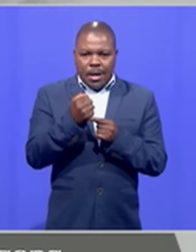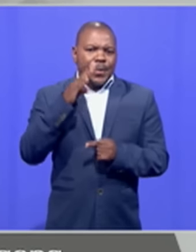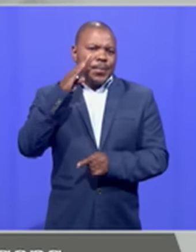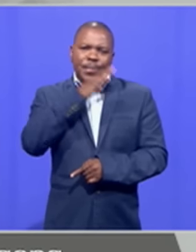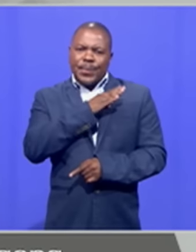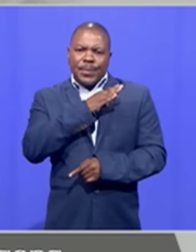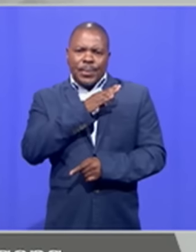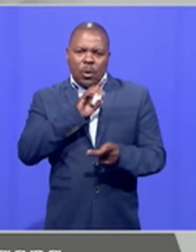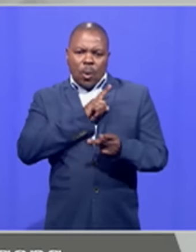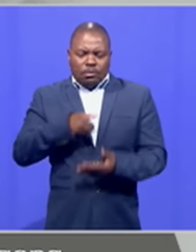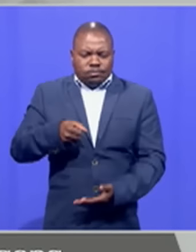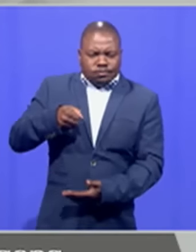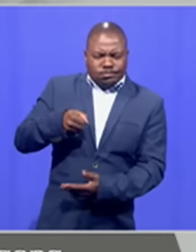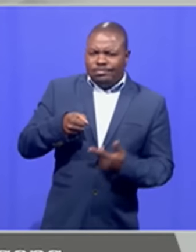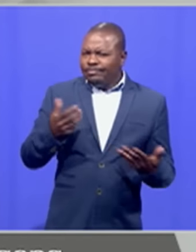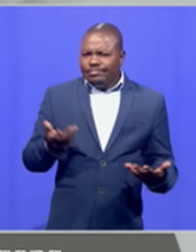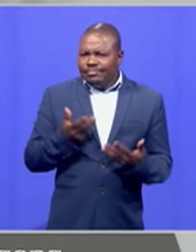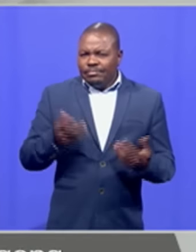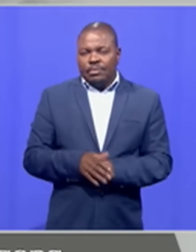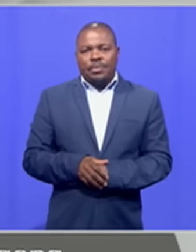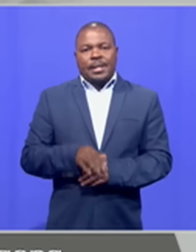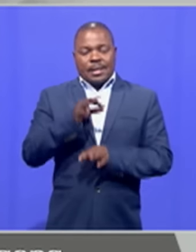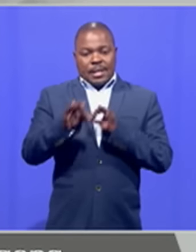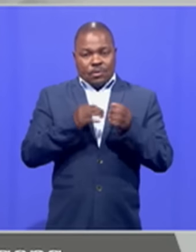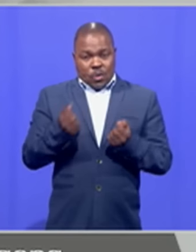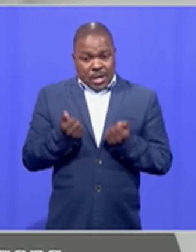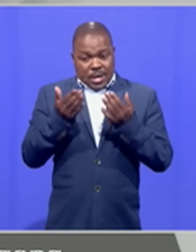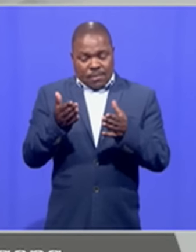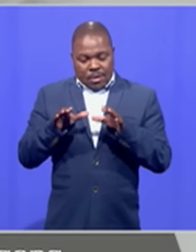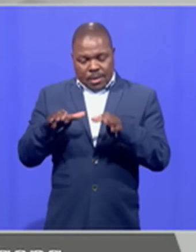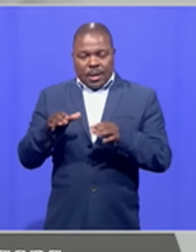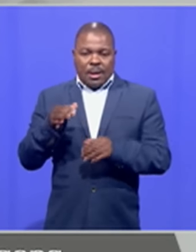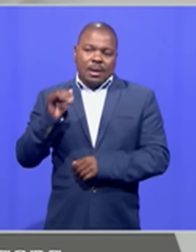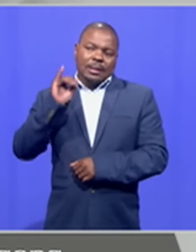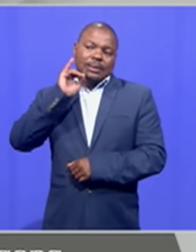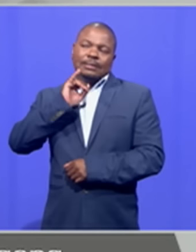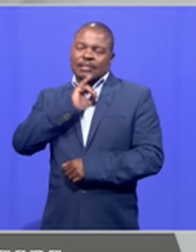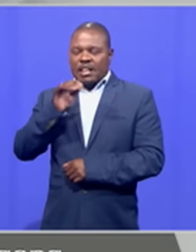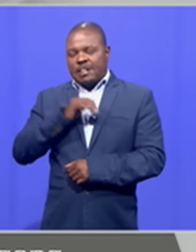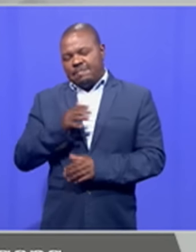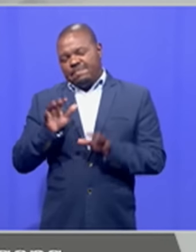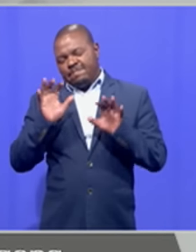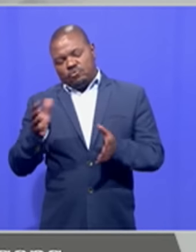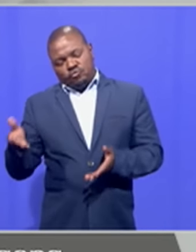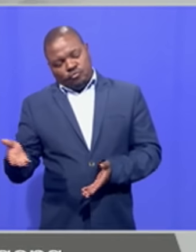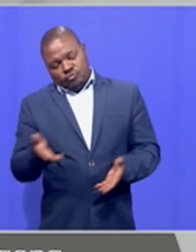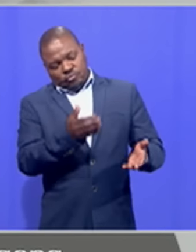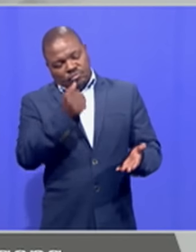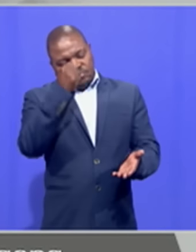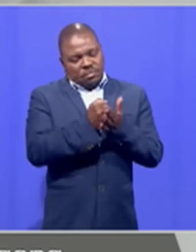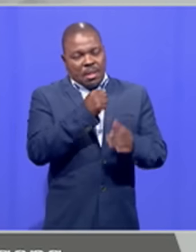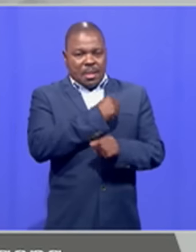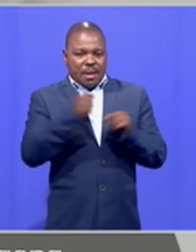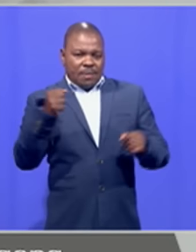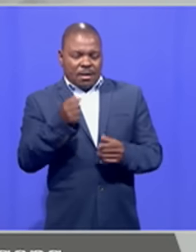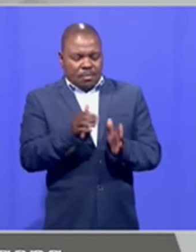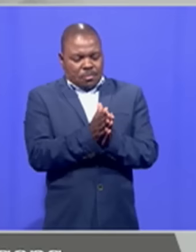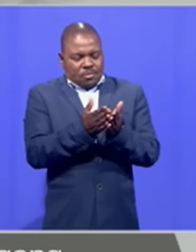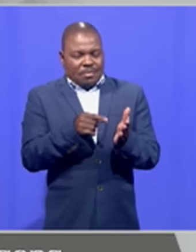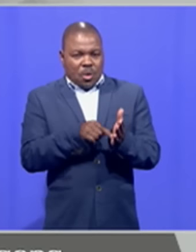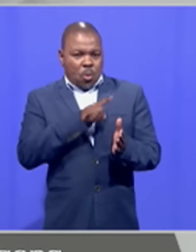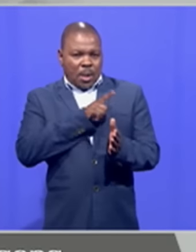ka merwalo yeo ba e swerego. Go ya ka ba Gift of the Givers, Israel e dirile ka bong go ka kiba mangwalo a boeti ka stempe tša